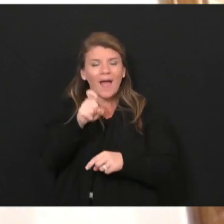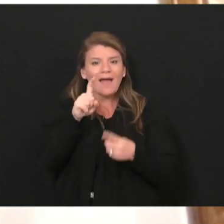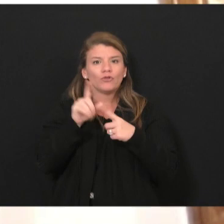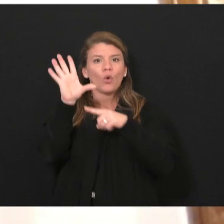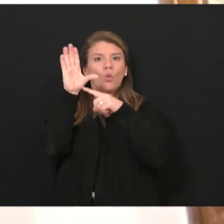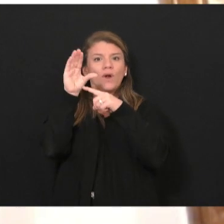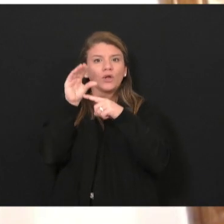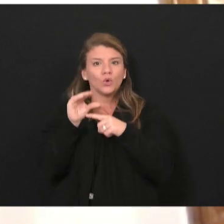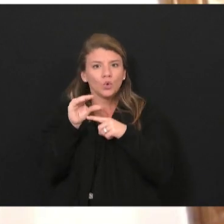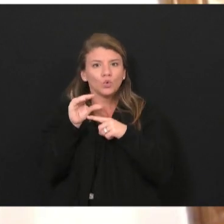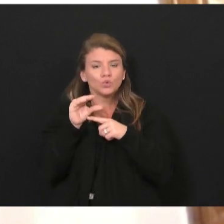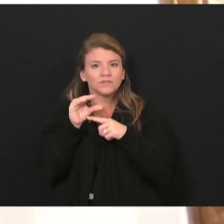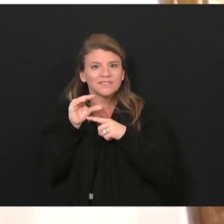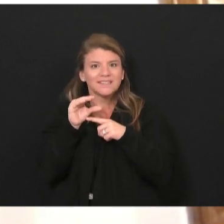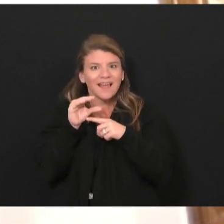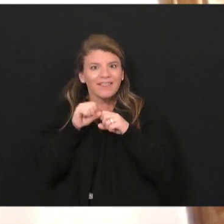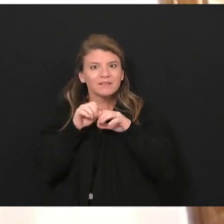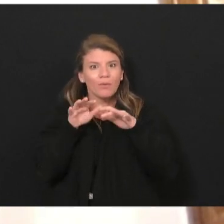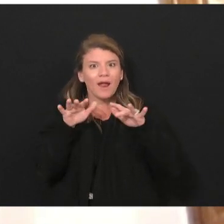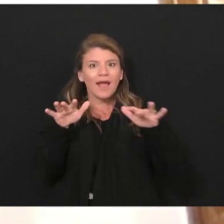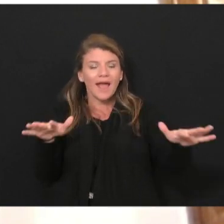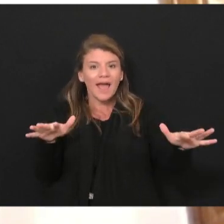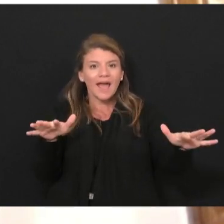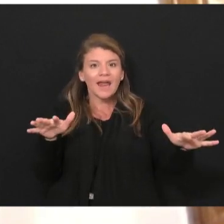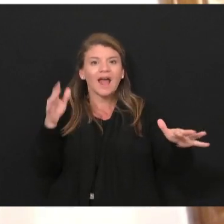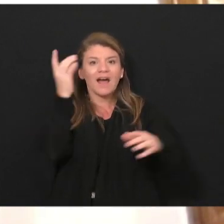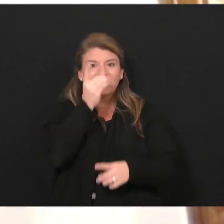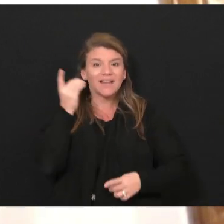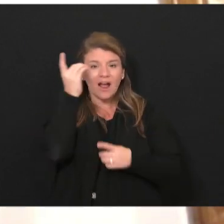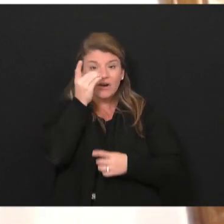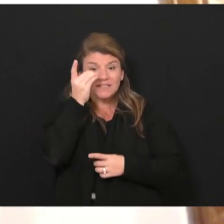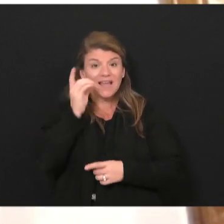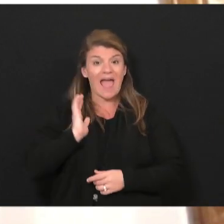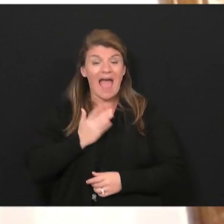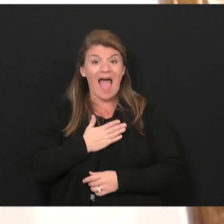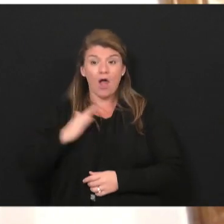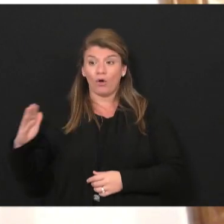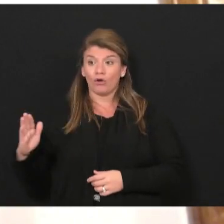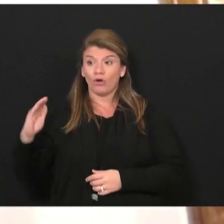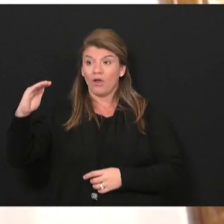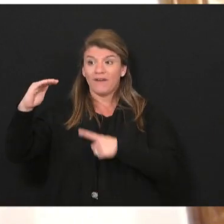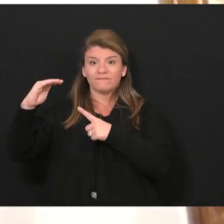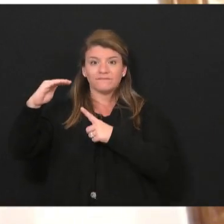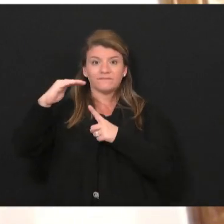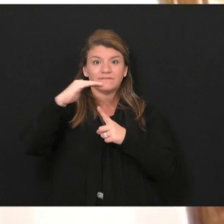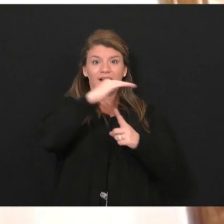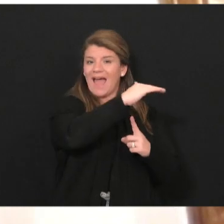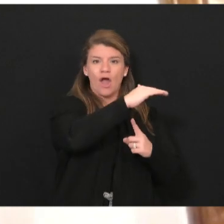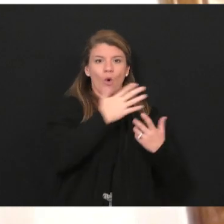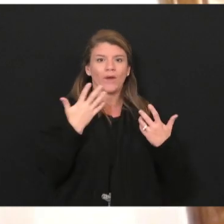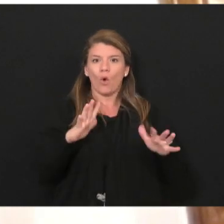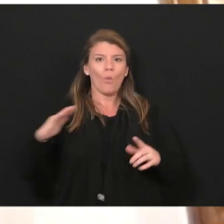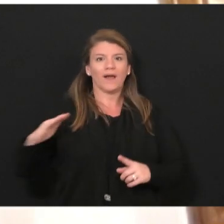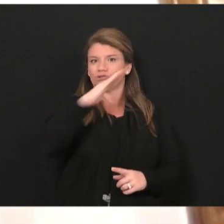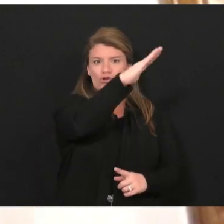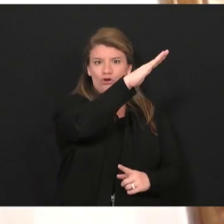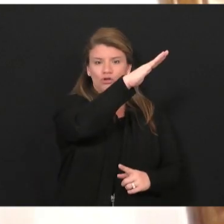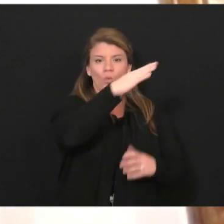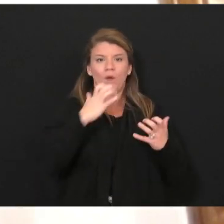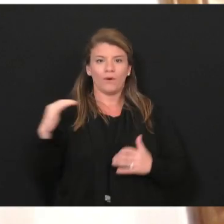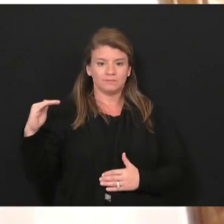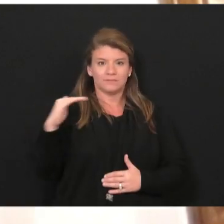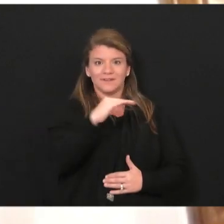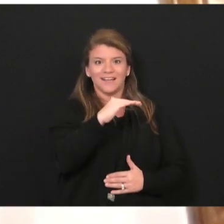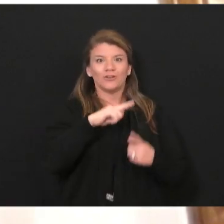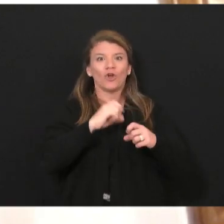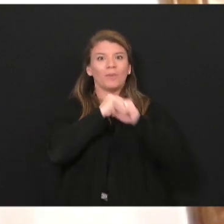of spread of the virus, flatten the curve, reduce the surge so that we're protecting people in the state and protecting